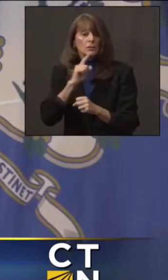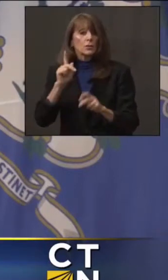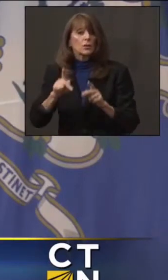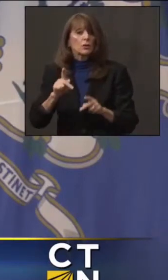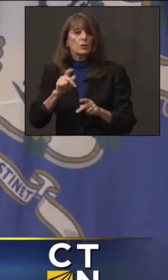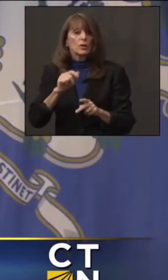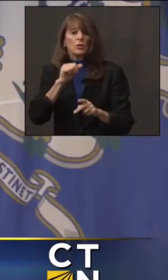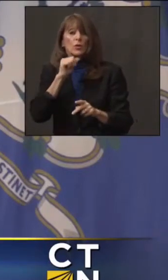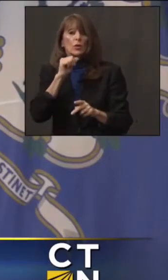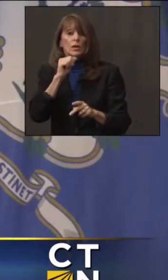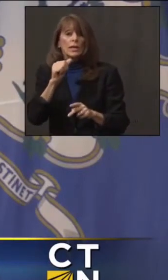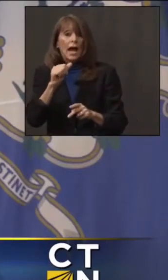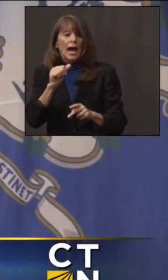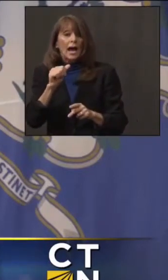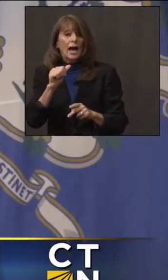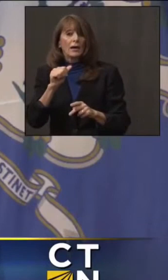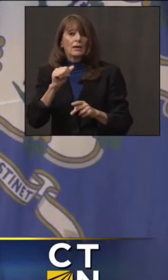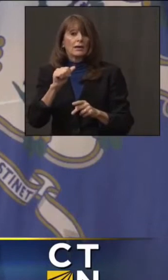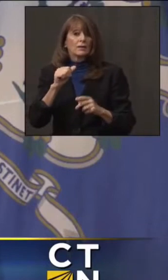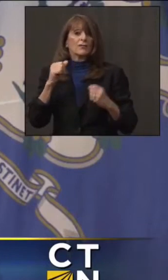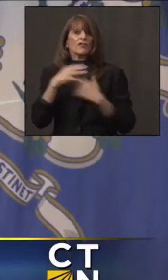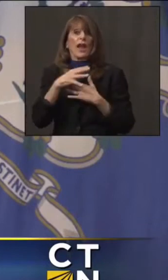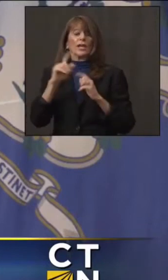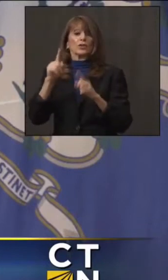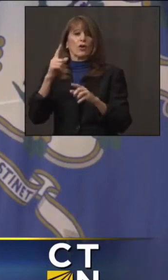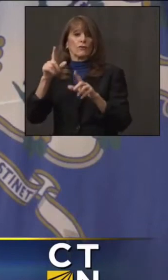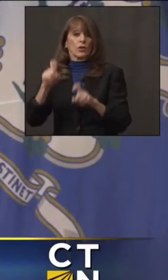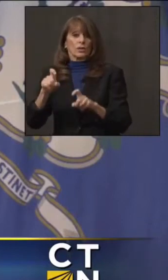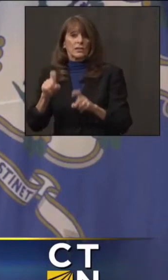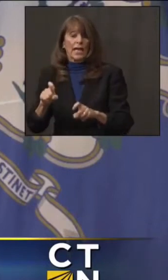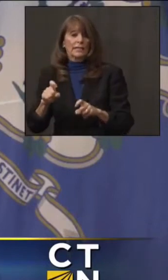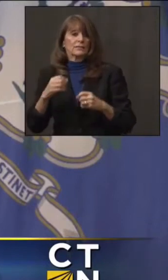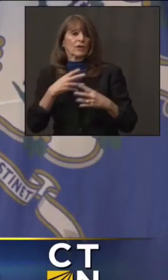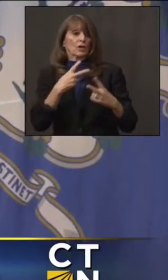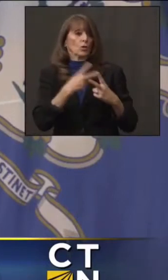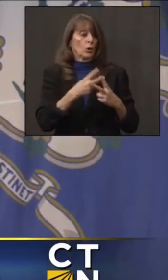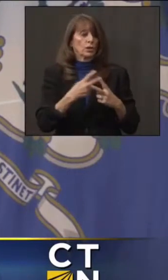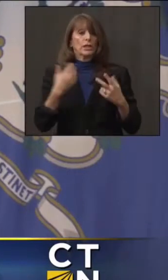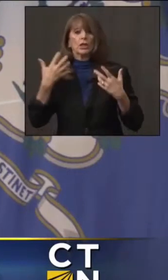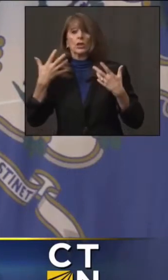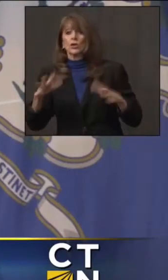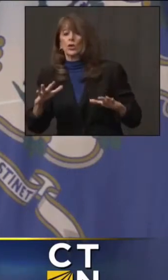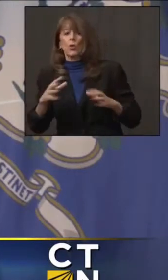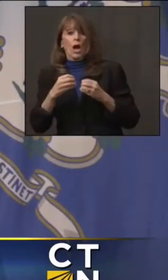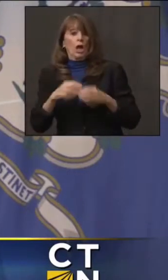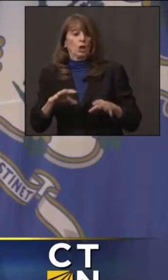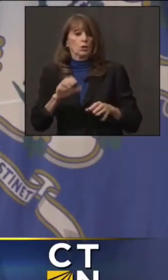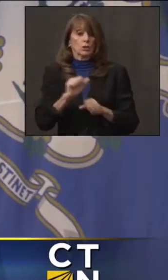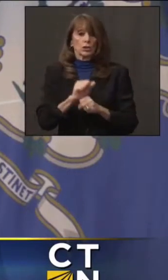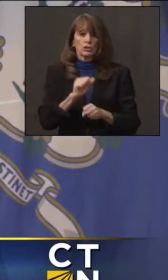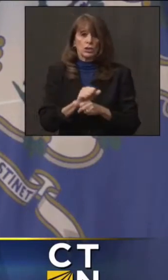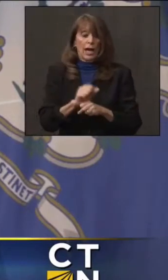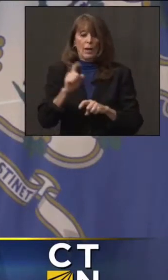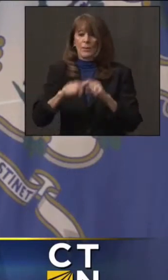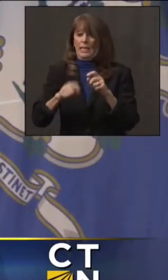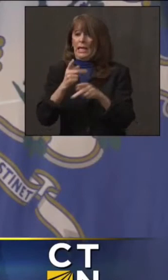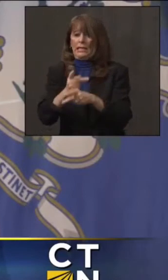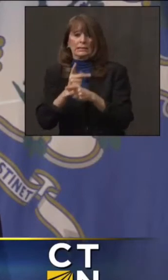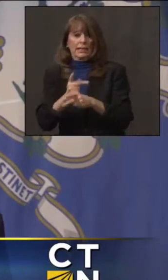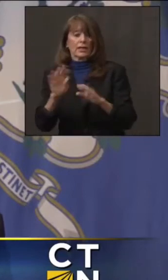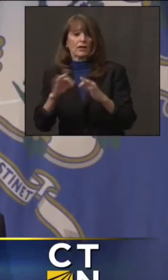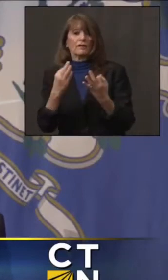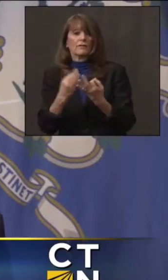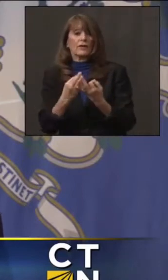be reluctant to get tested because they worry about quarantine, they worry about losing pay, not being able to take care of their family. So